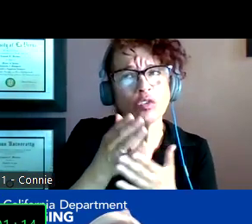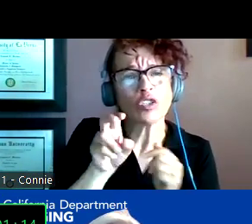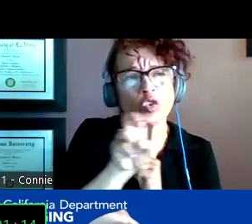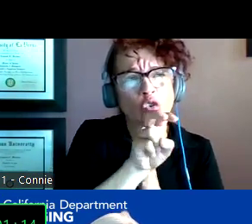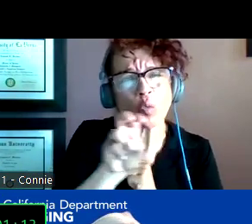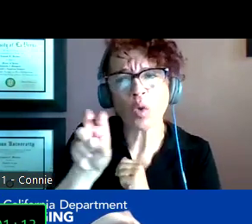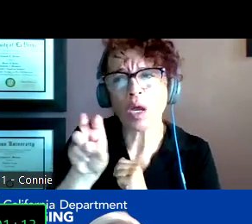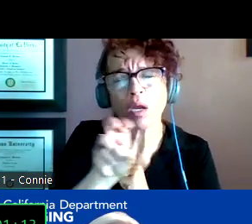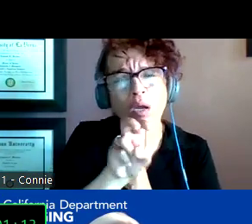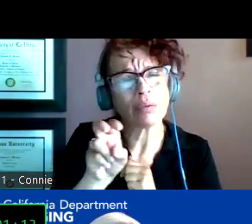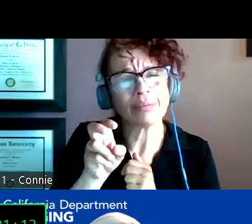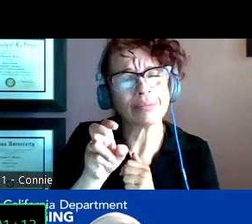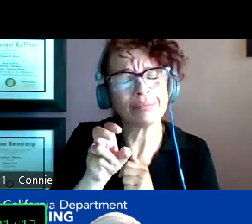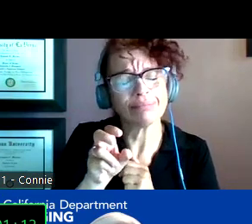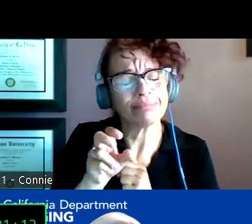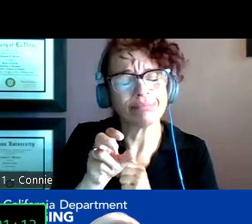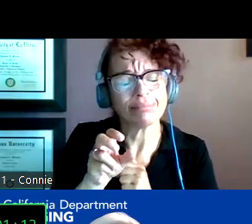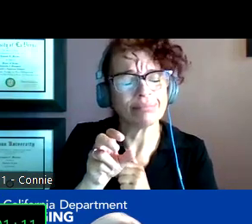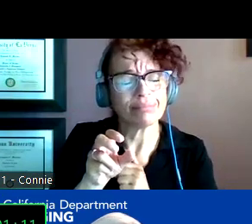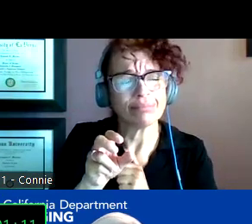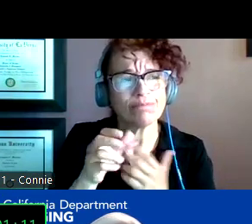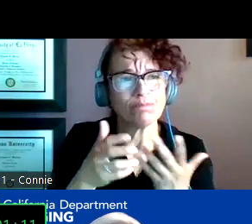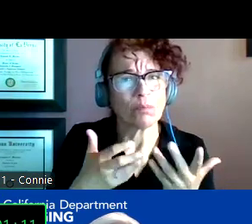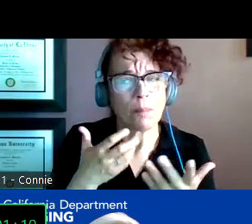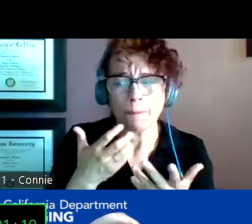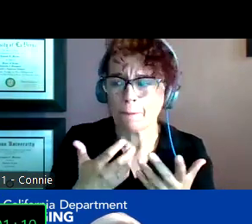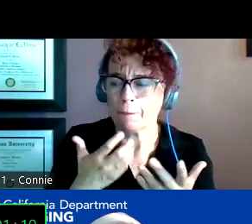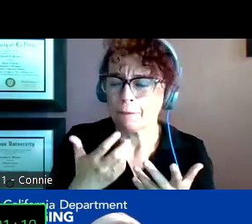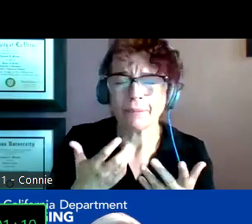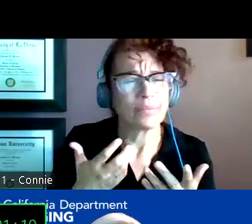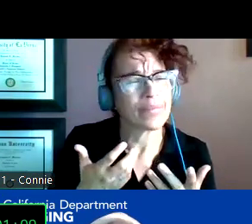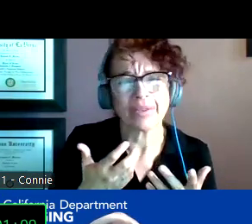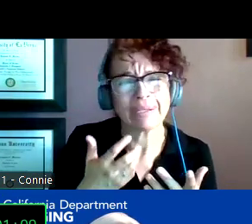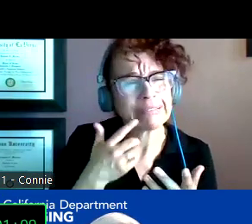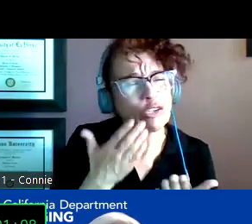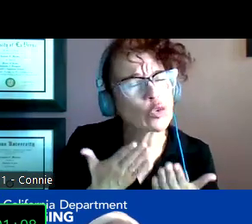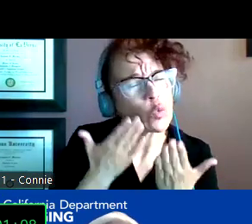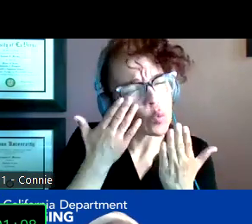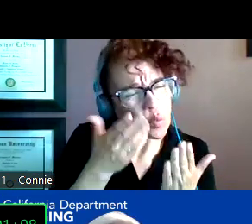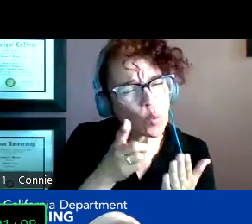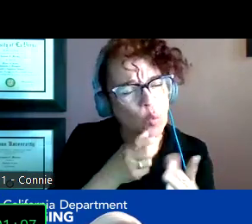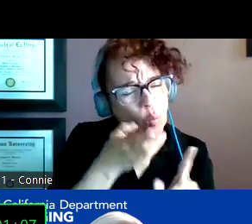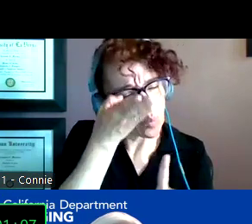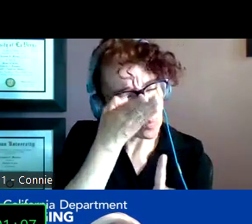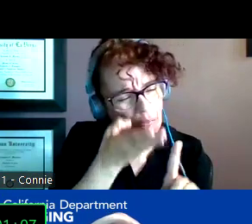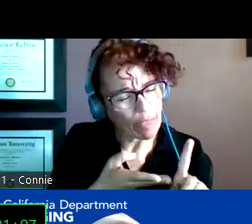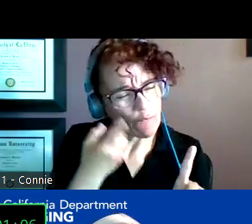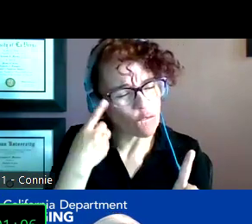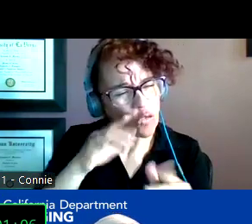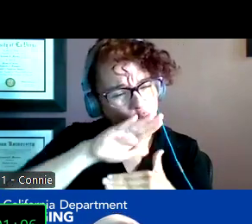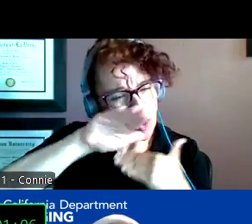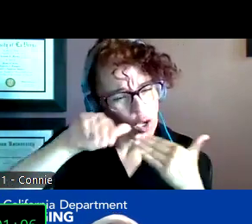transportation just isn't um doesn't serve who it's there for, the